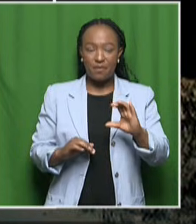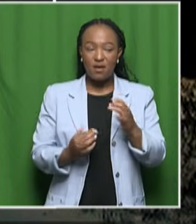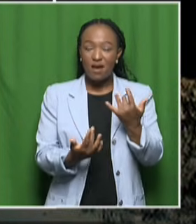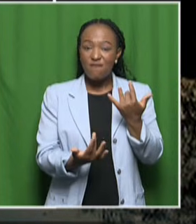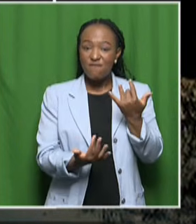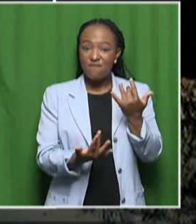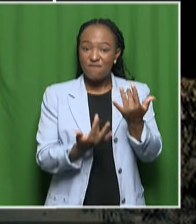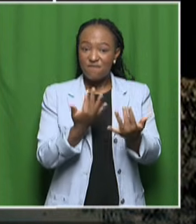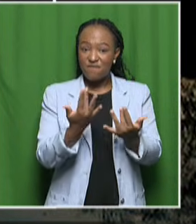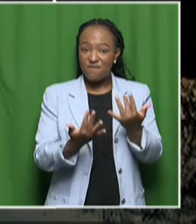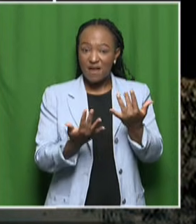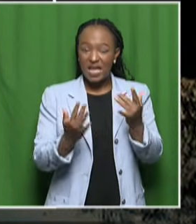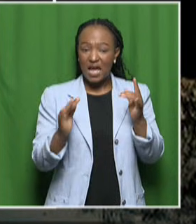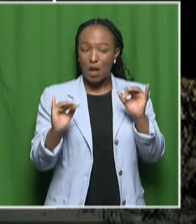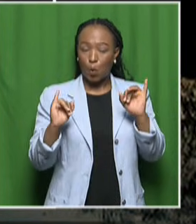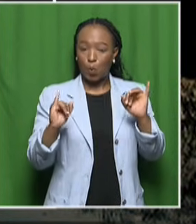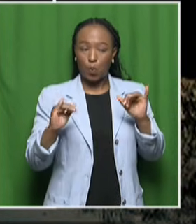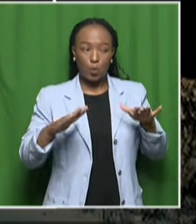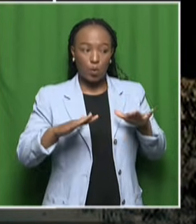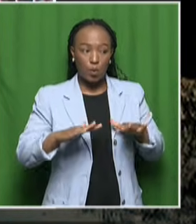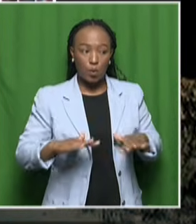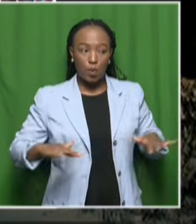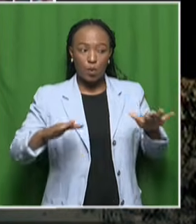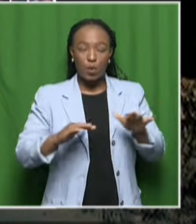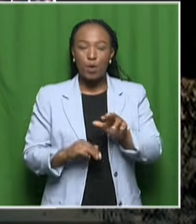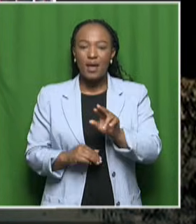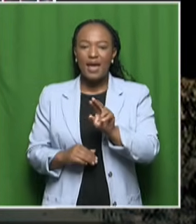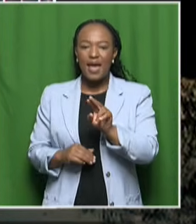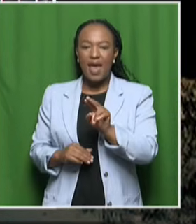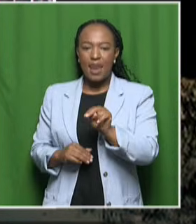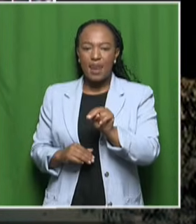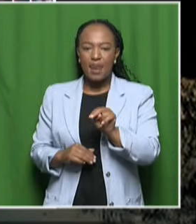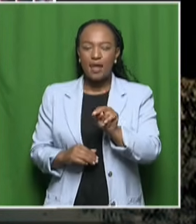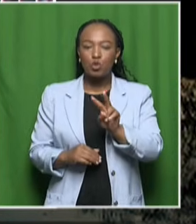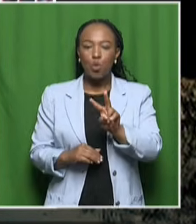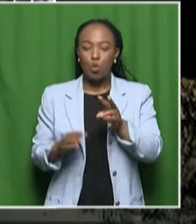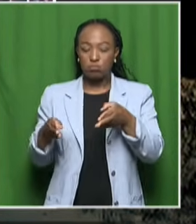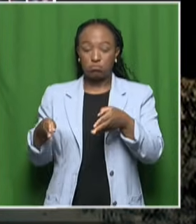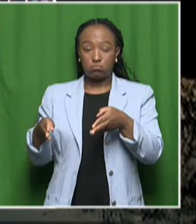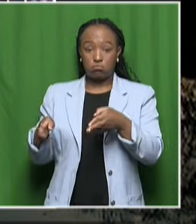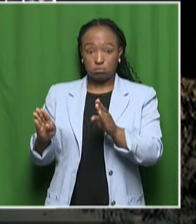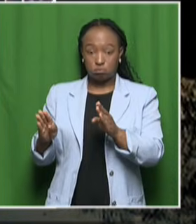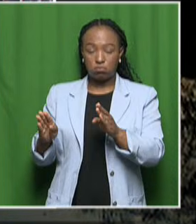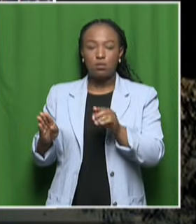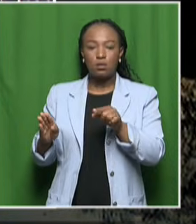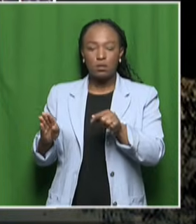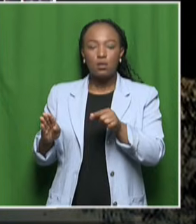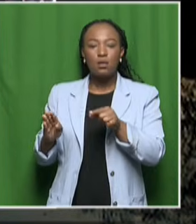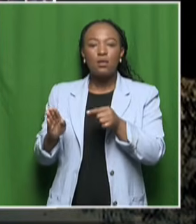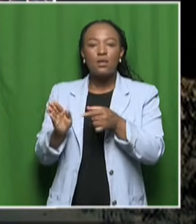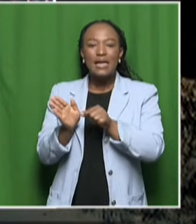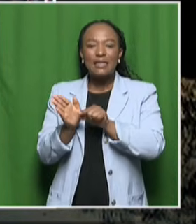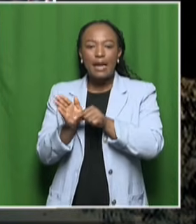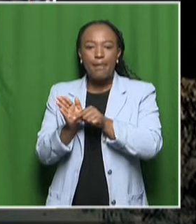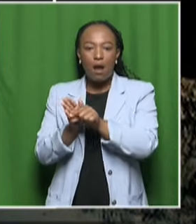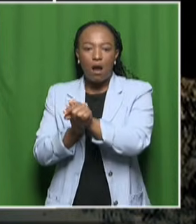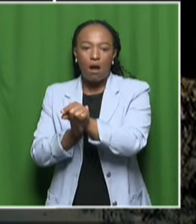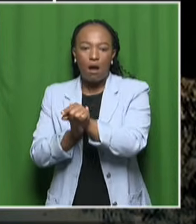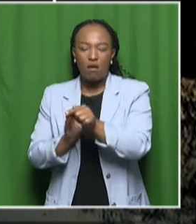been flaring up. I'm currently on the N2, just outside of Gqeberha. As you mentioned, there were some evacuations.